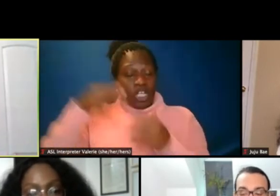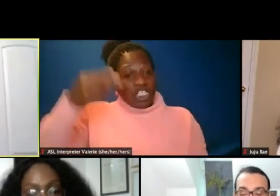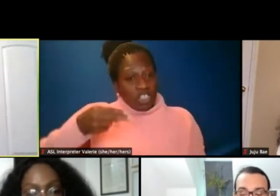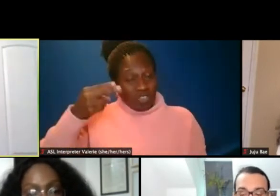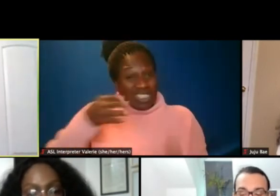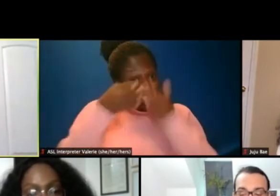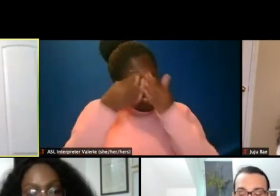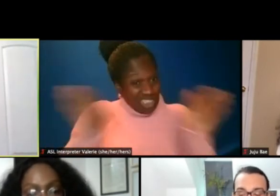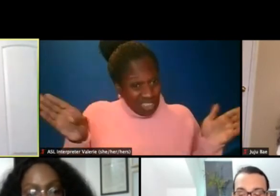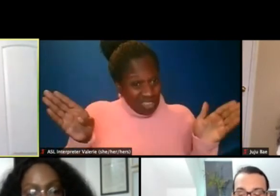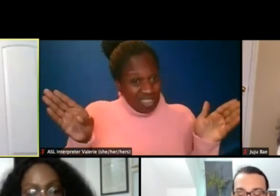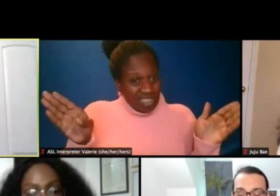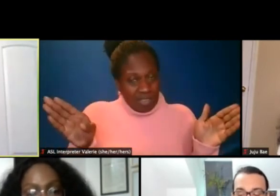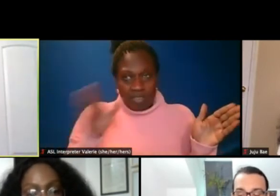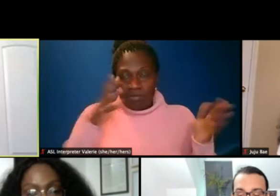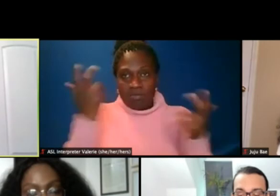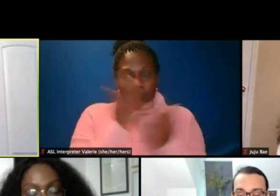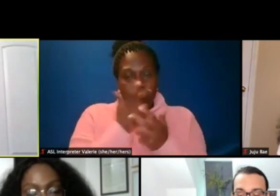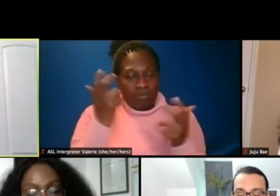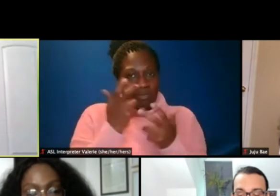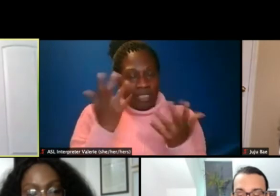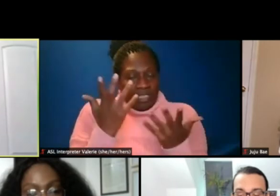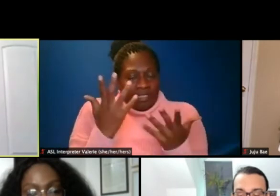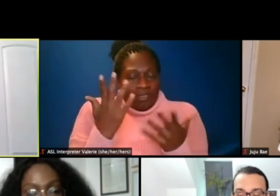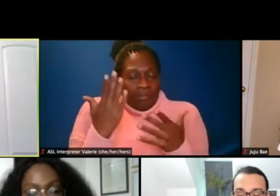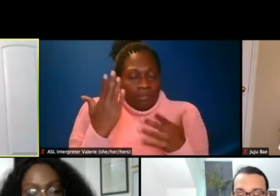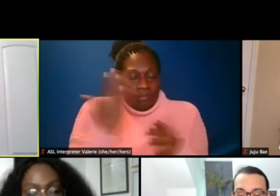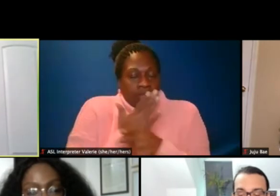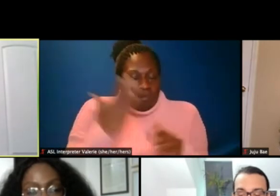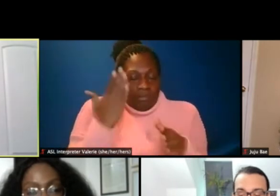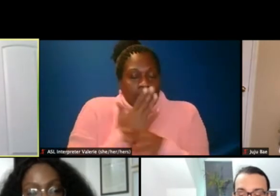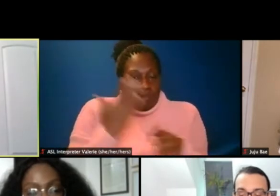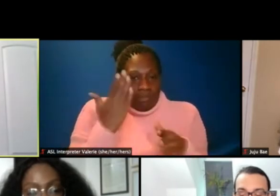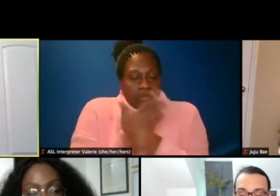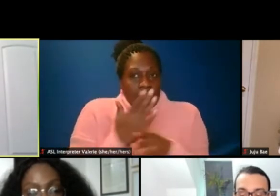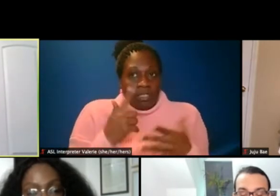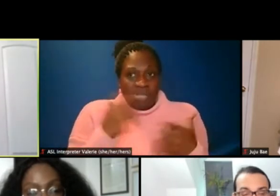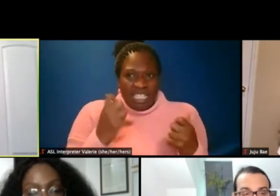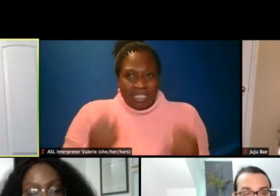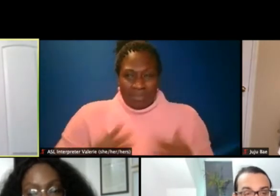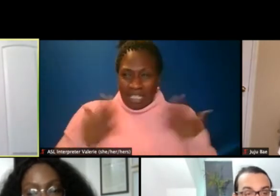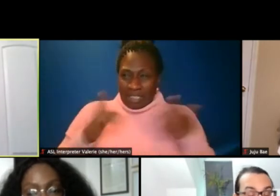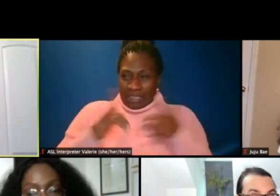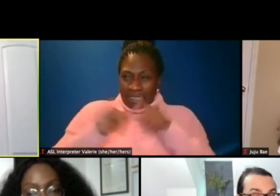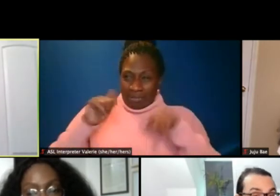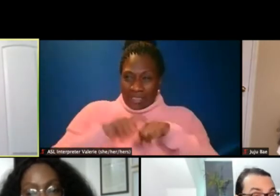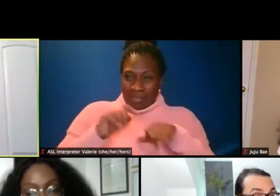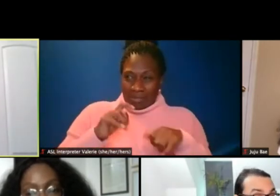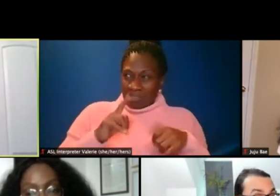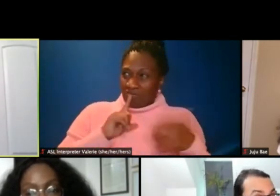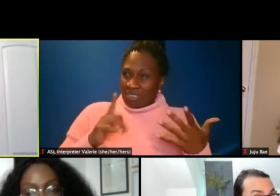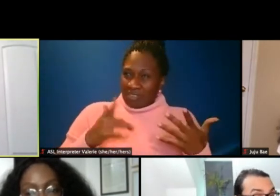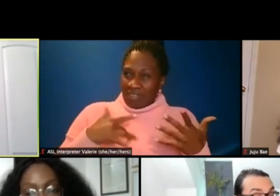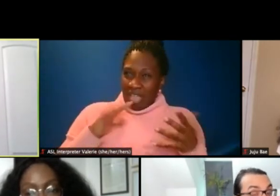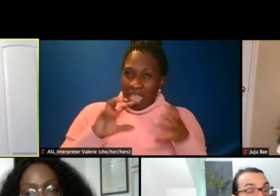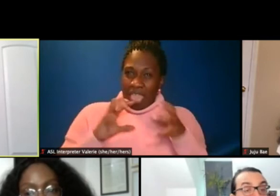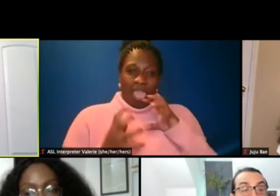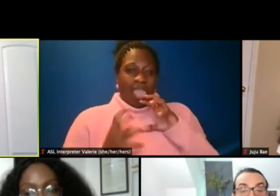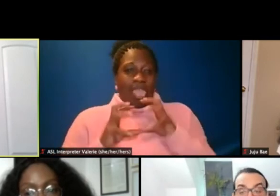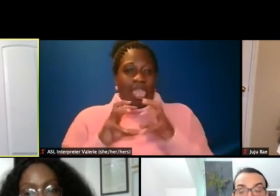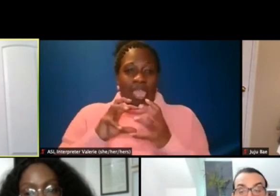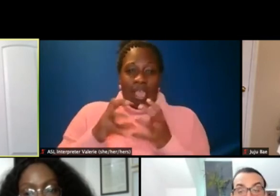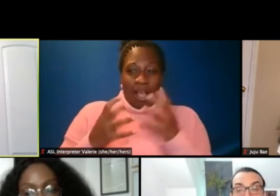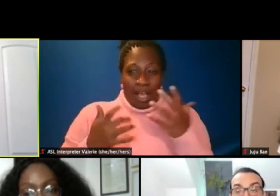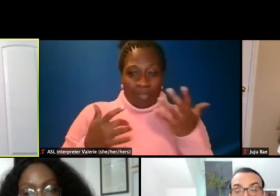in general is incredibly agitating. It's incredibly inspiring, but it's definitely, for myself,